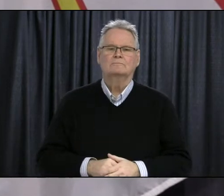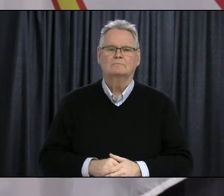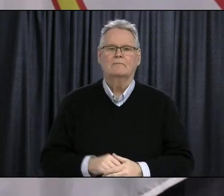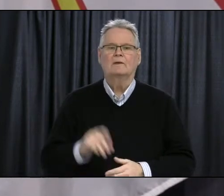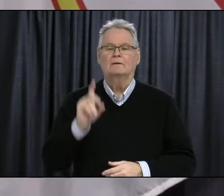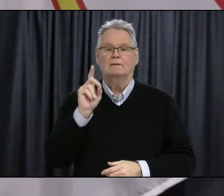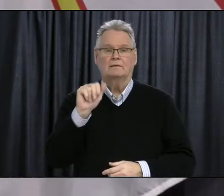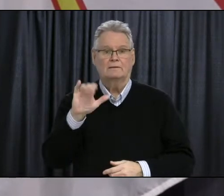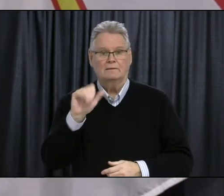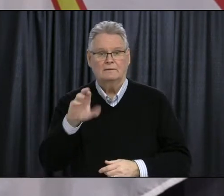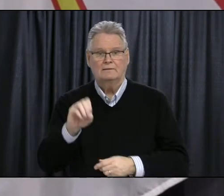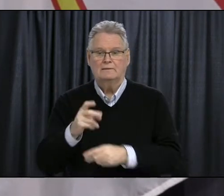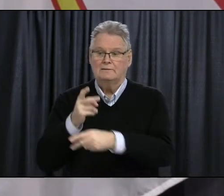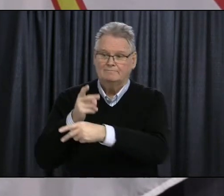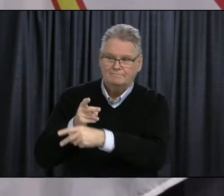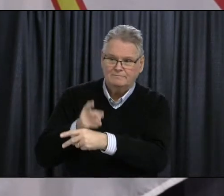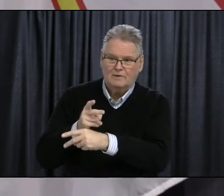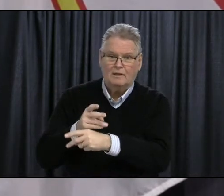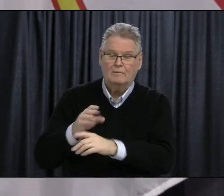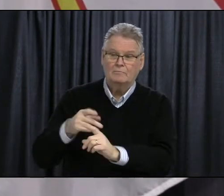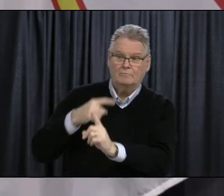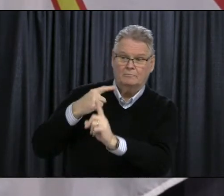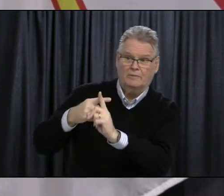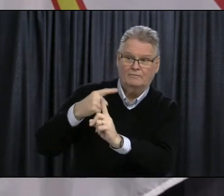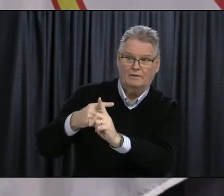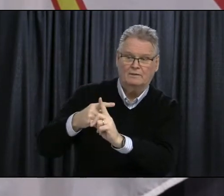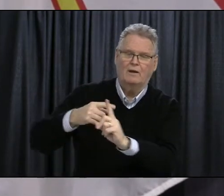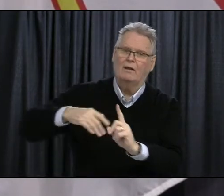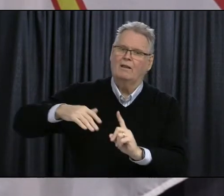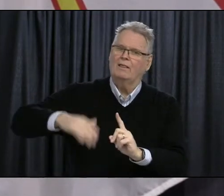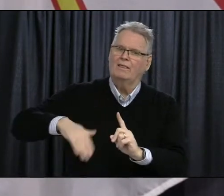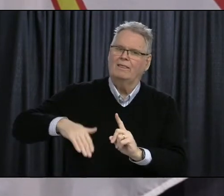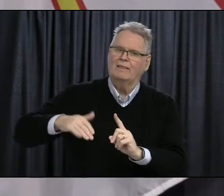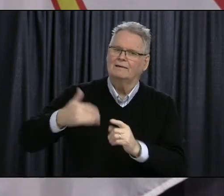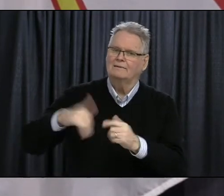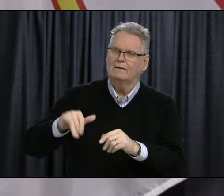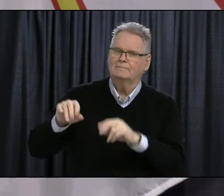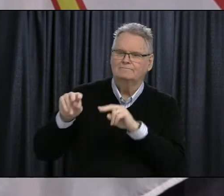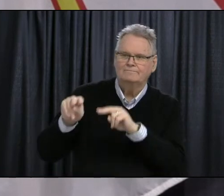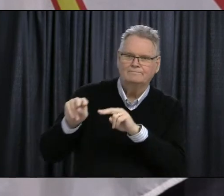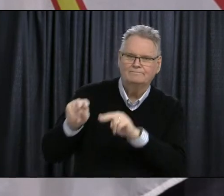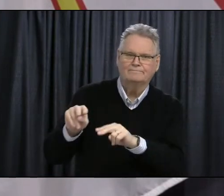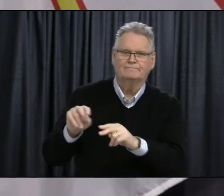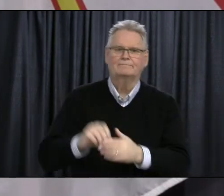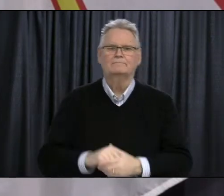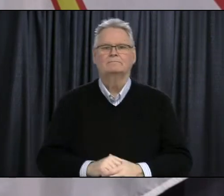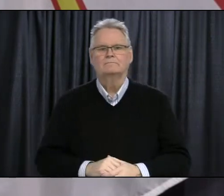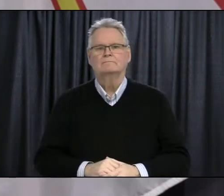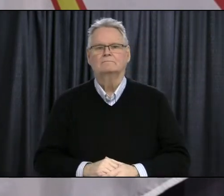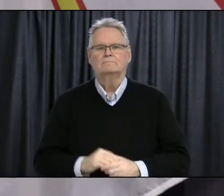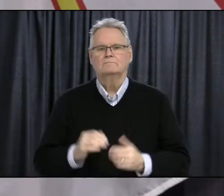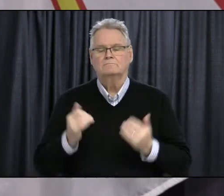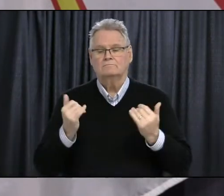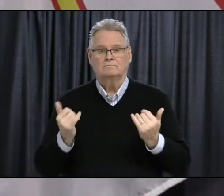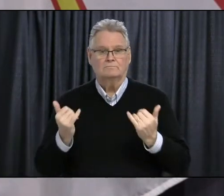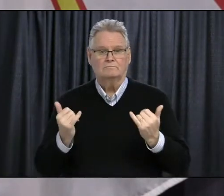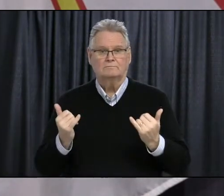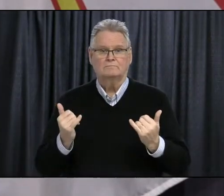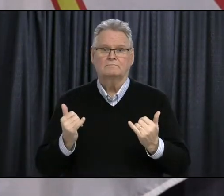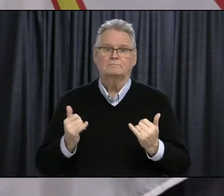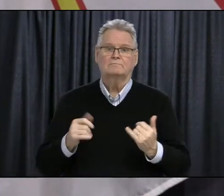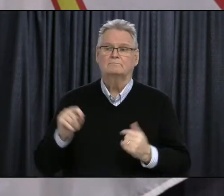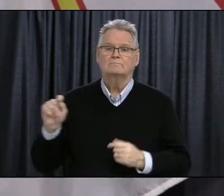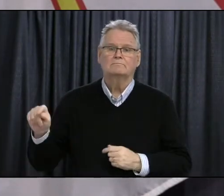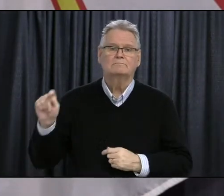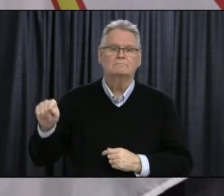also contacting anyone that is a close contact of these cases, and we now have approximately 160 individuals who have been contacted